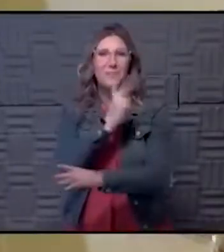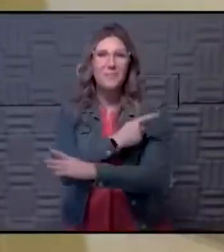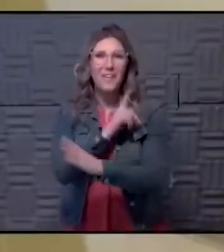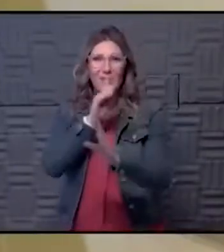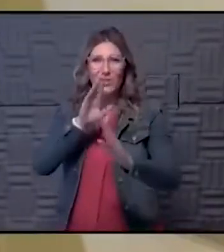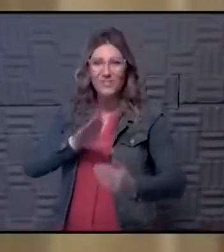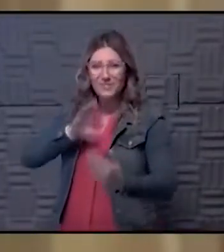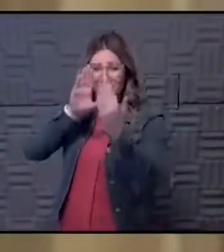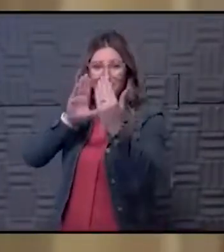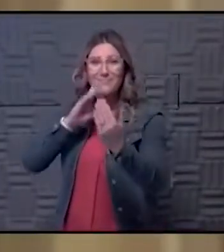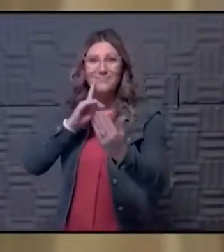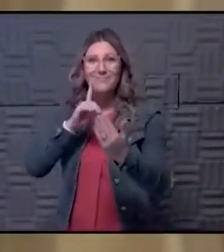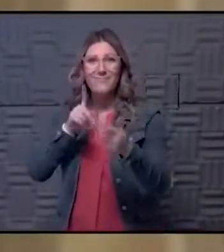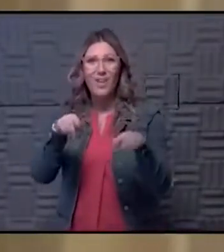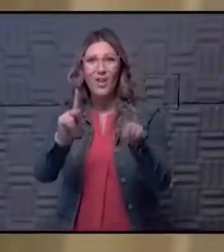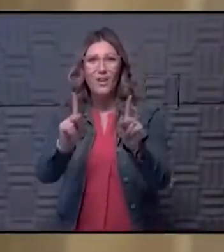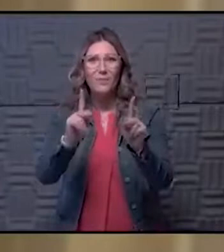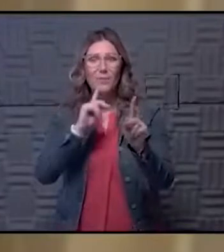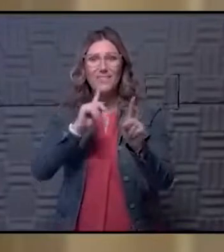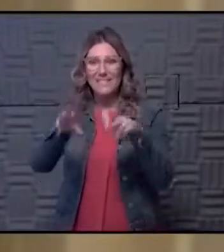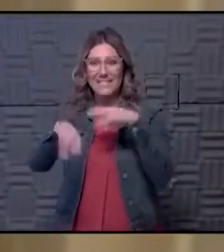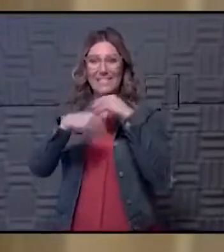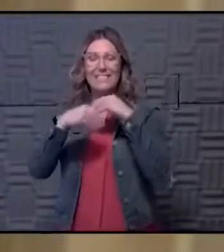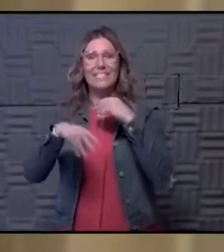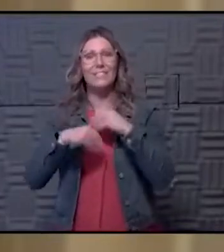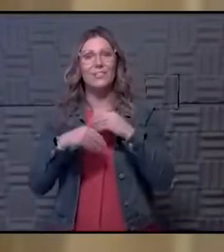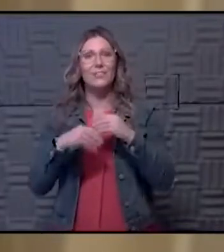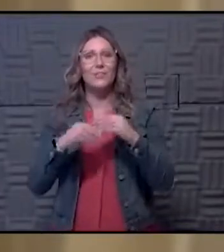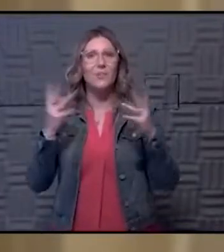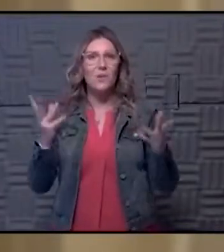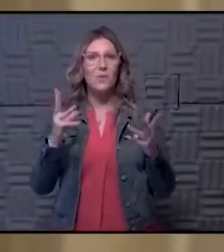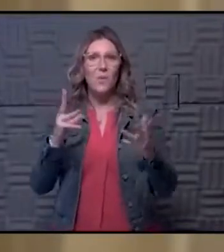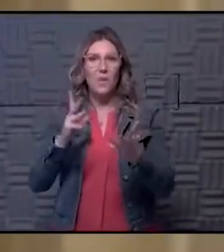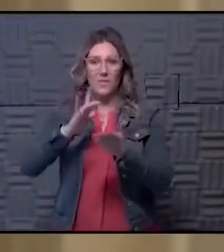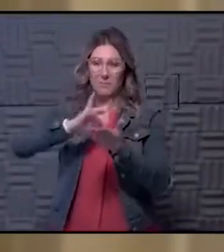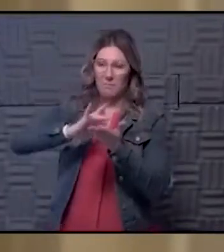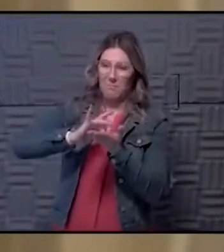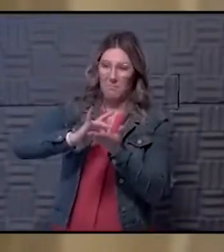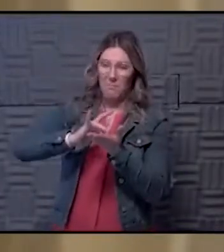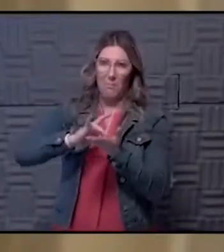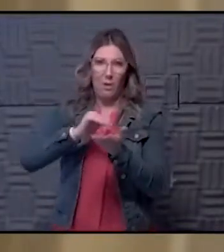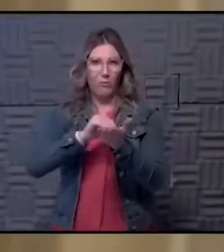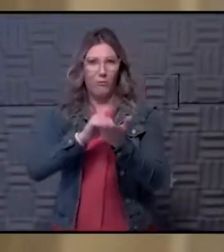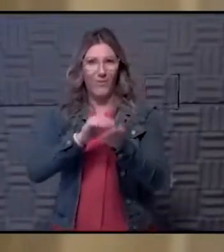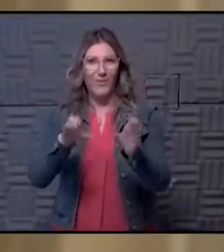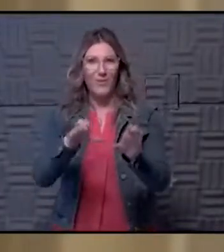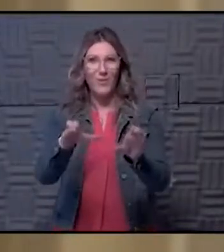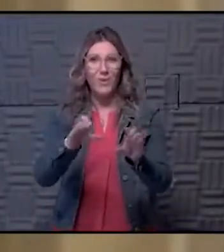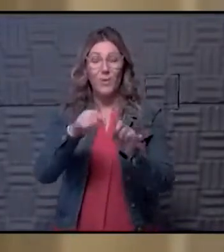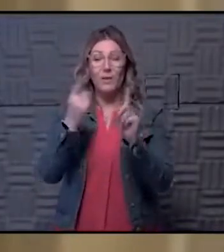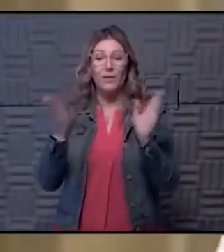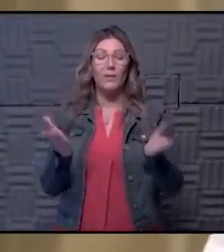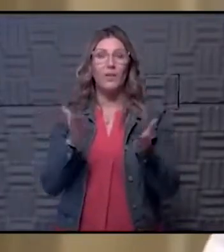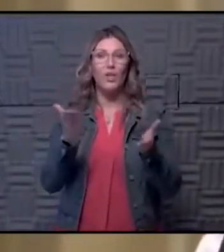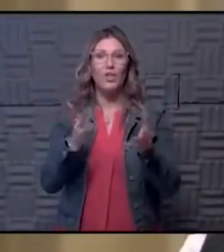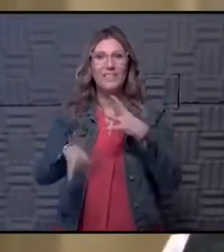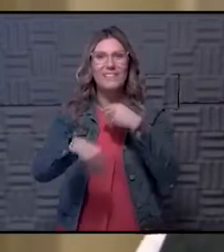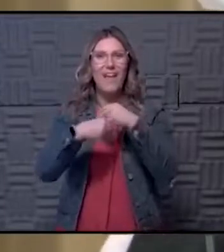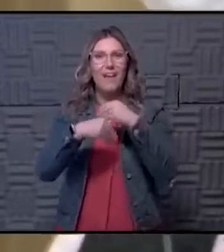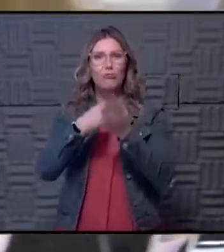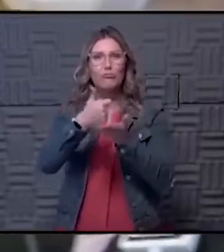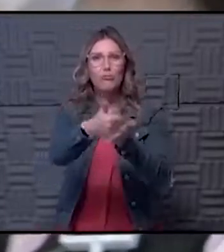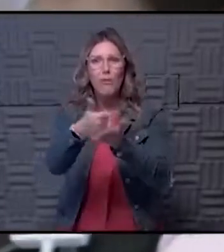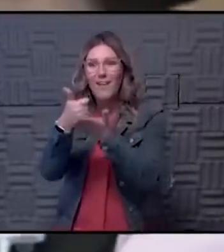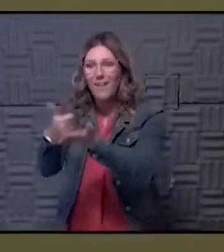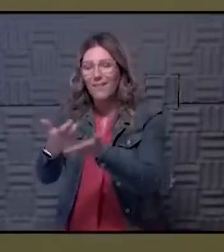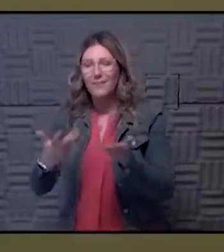opportunities that are kind of in addition to what our medical personnel do. And so when they're here, they offer that extra hand. They offer